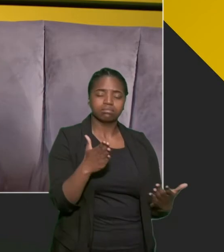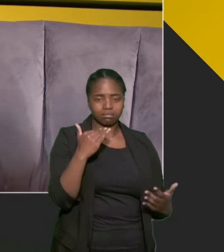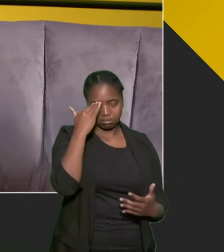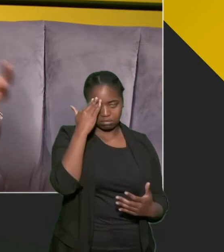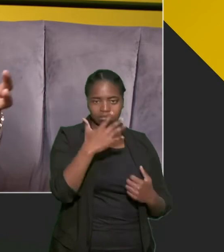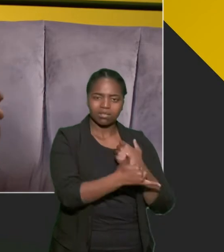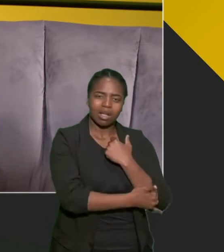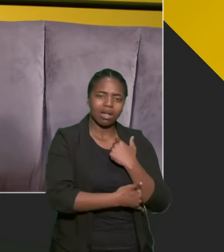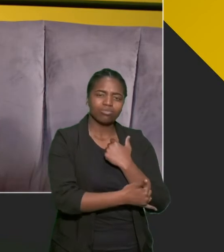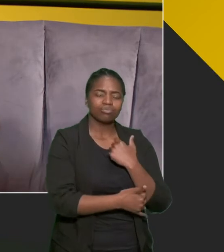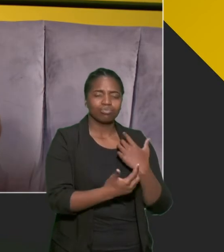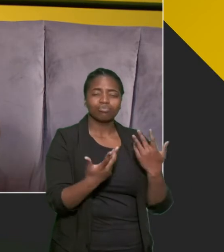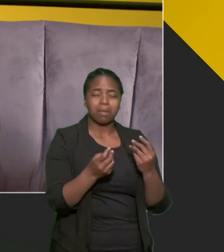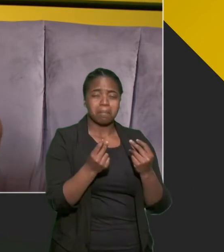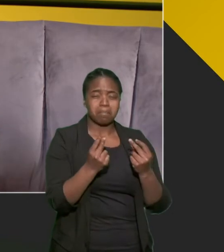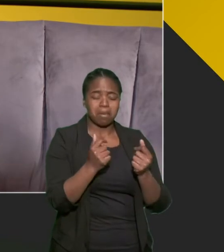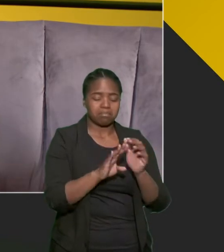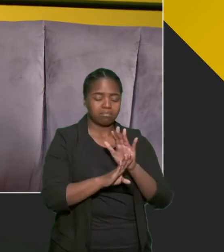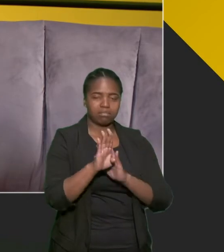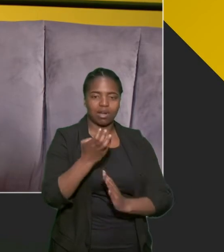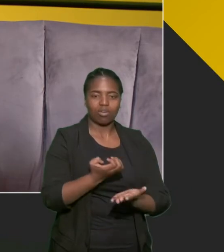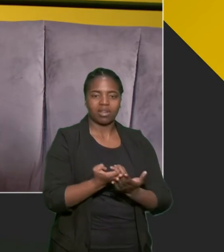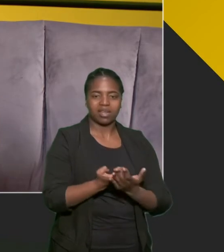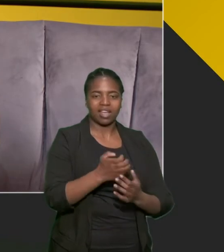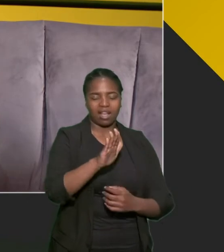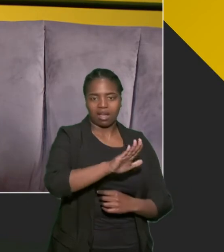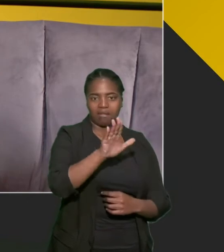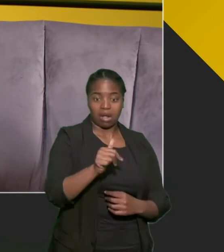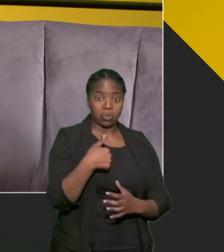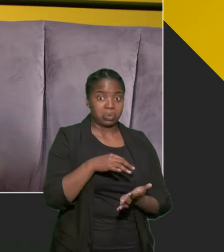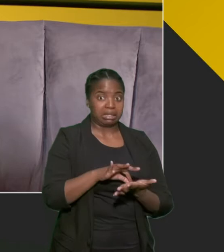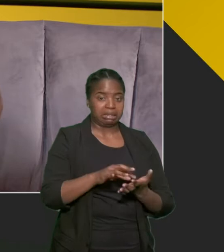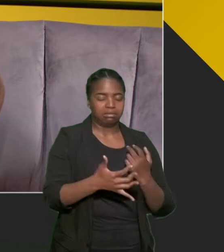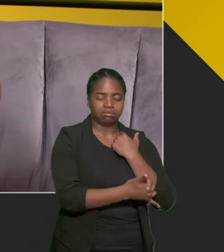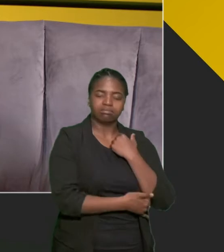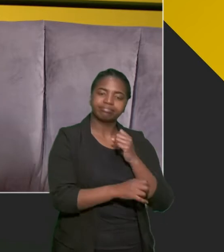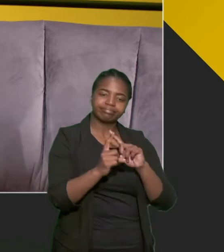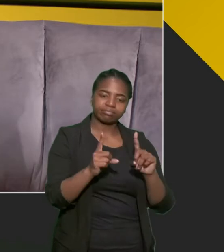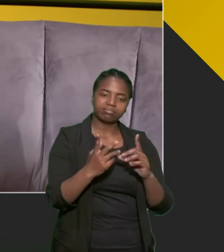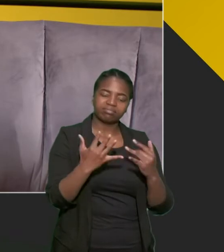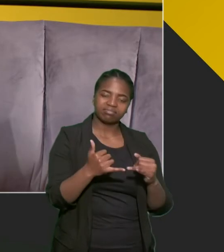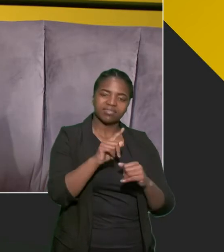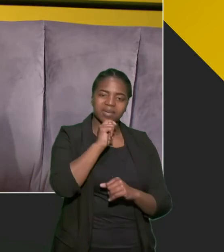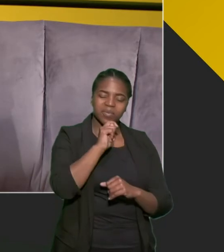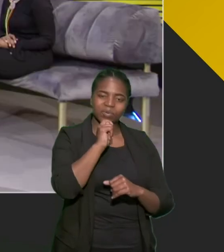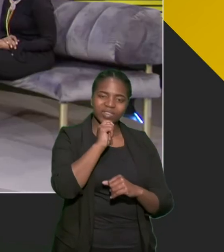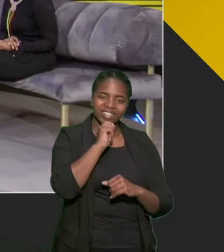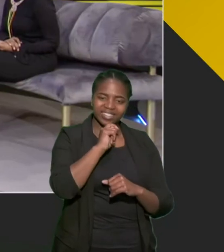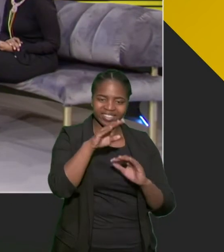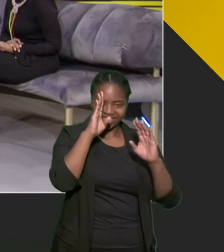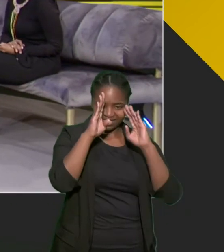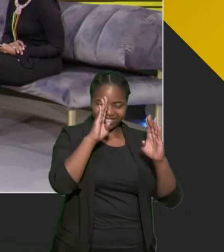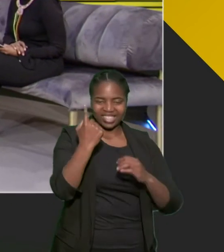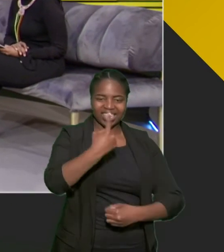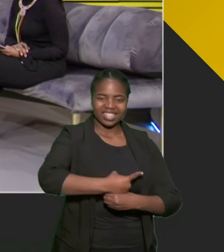also as a country, a fast growing economy in Africa. Bayakhula ngempela, but she gets to join us this morning. Iriza,